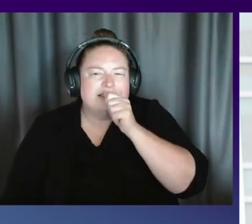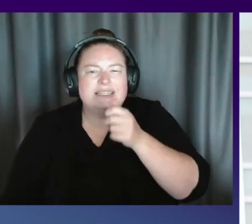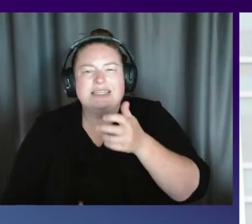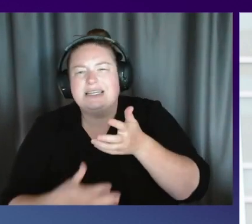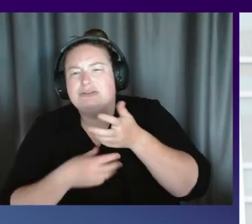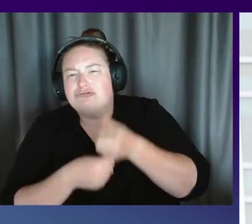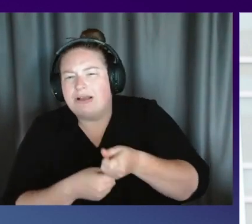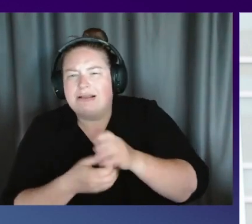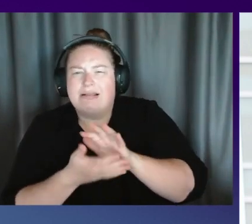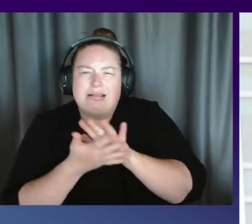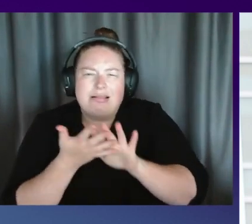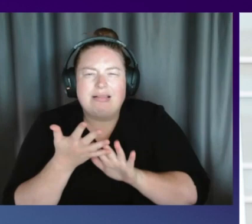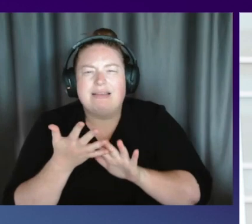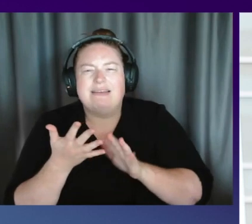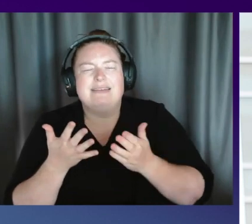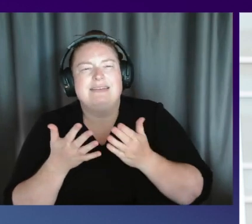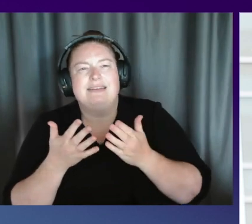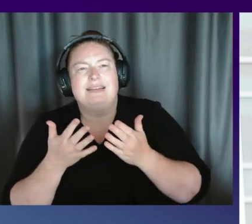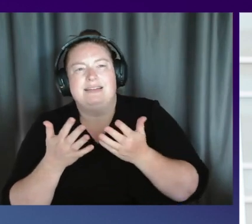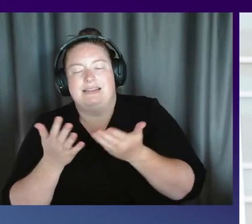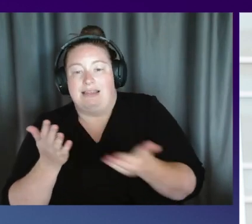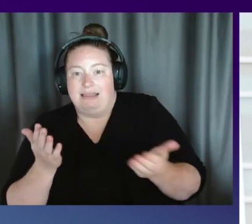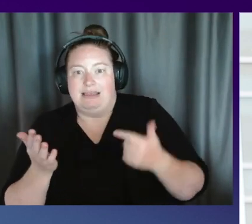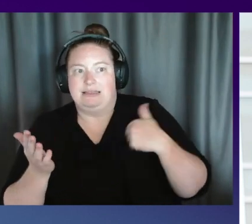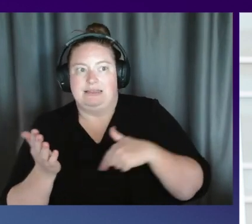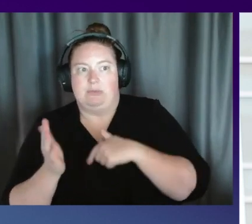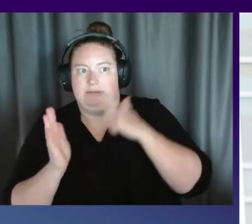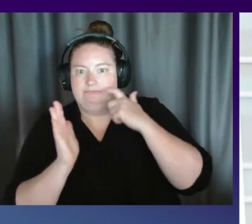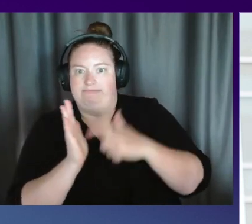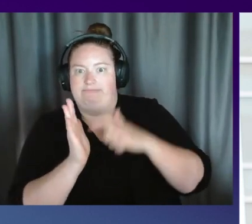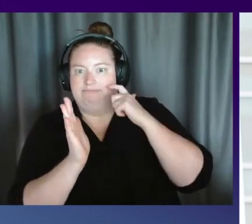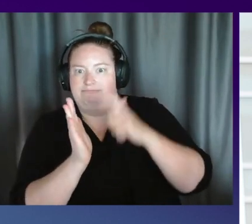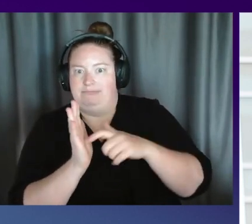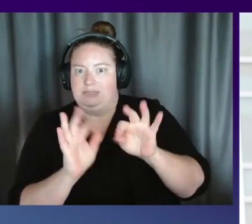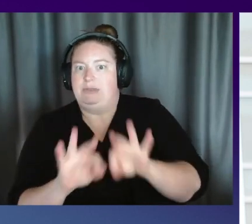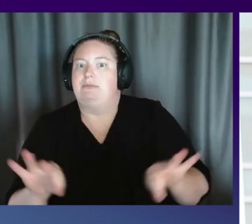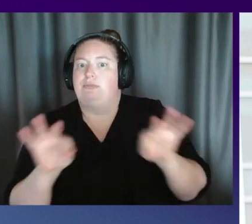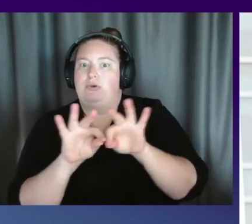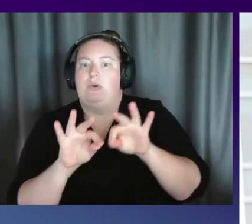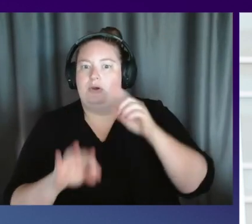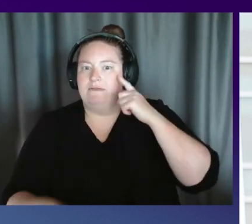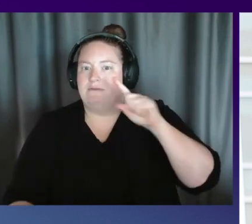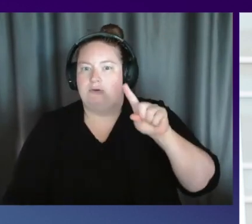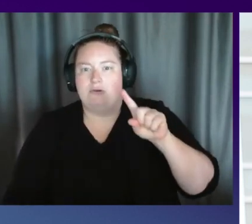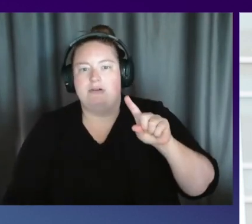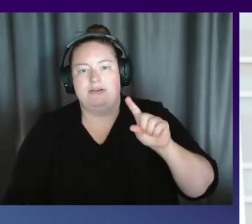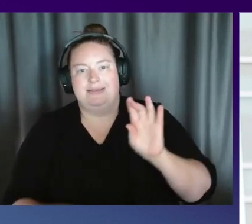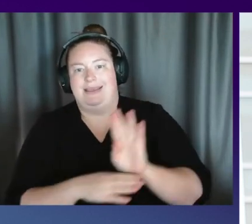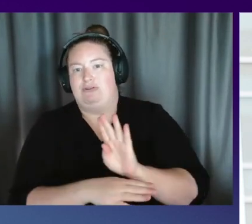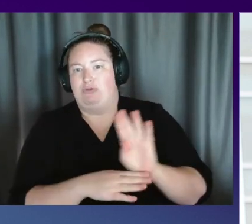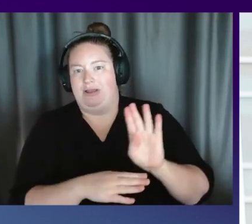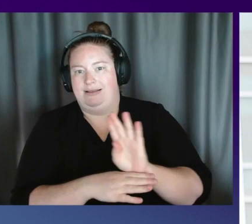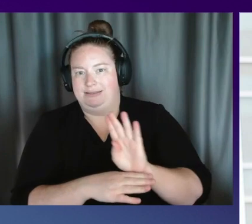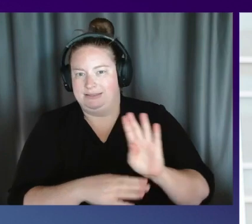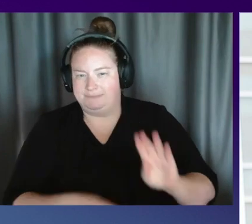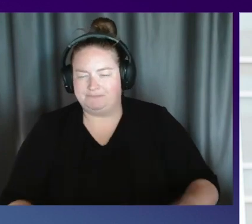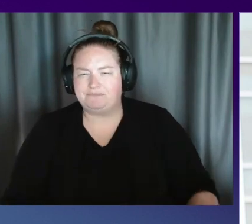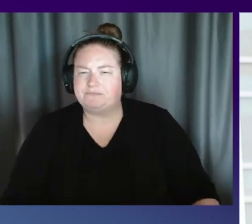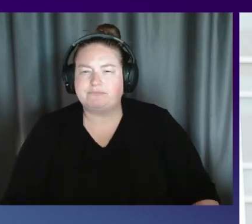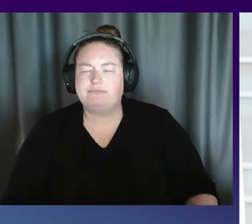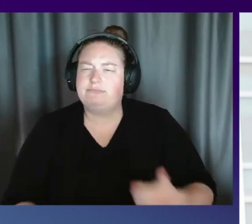that we see as being important for, you know, the enterprise. And what from